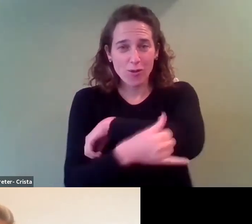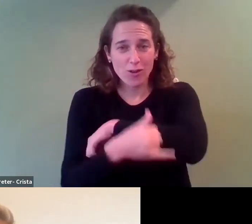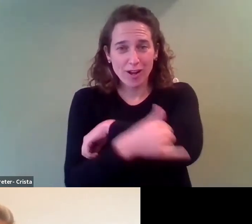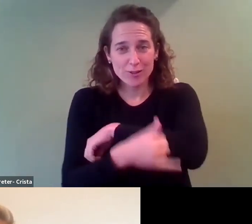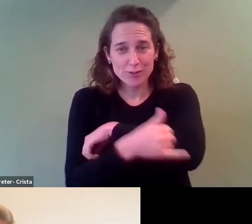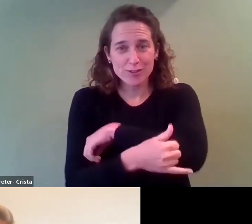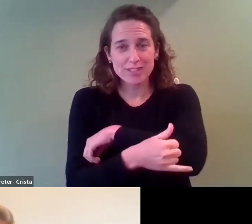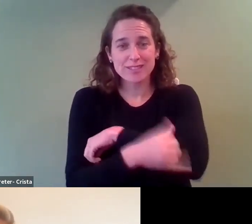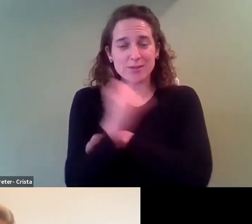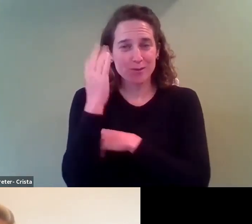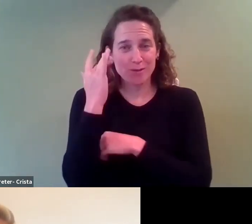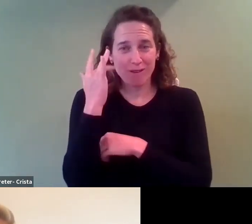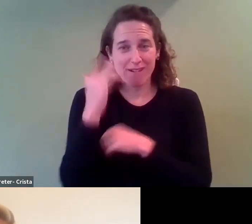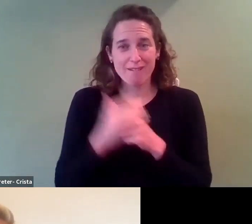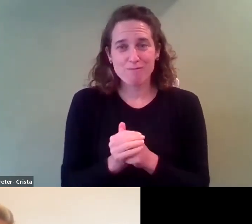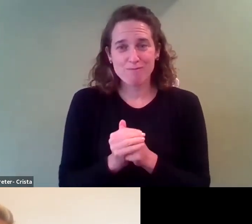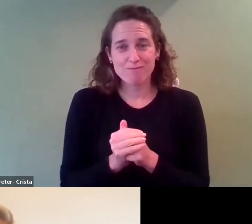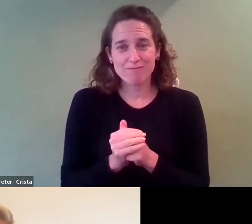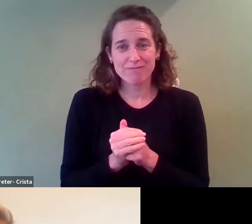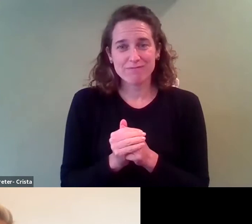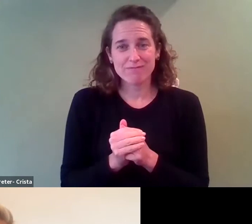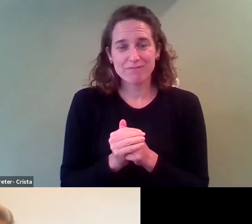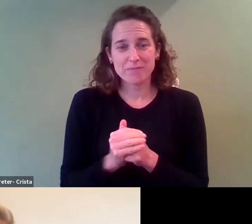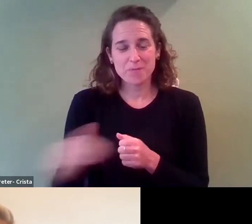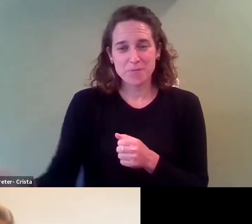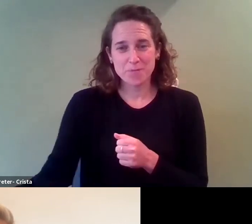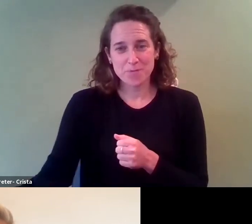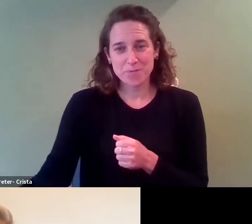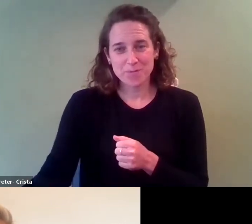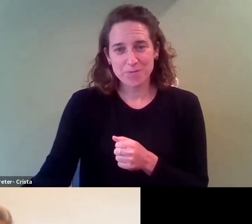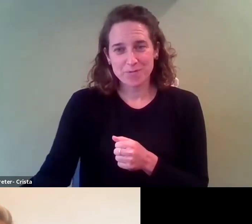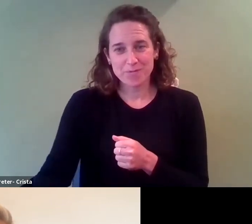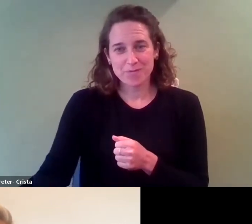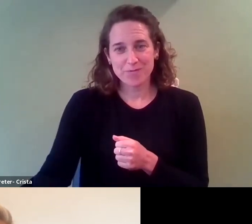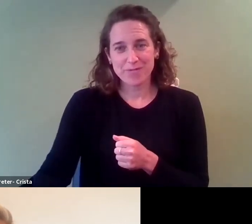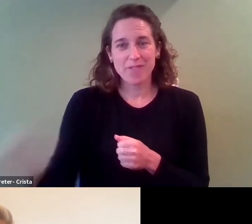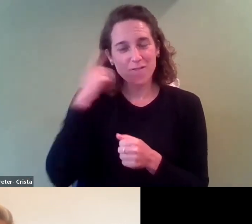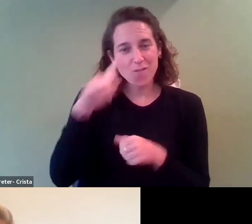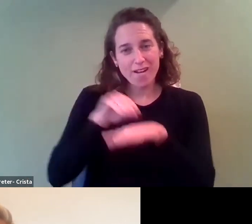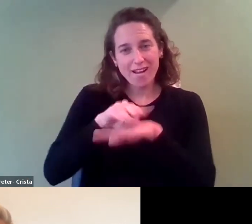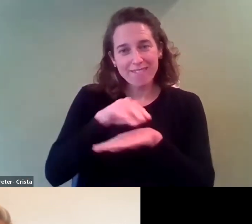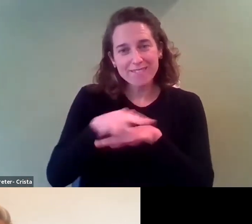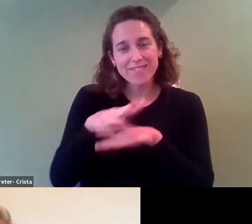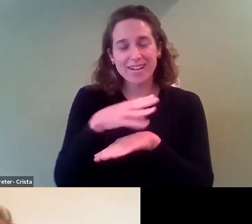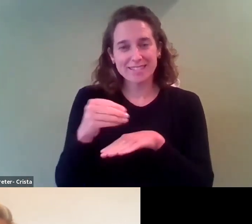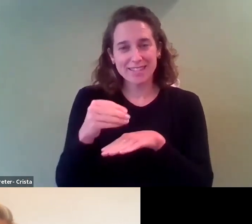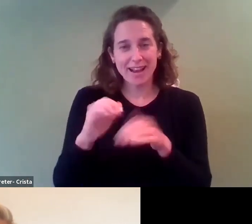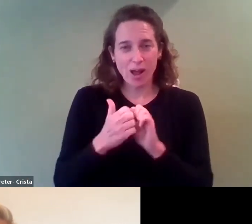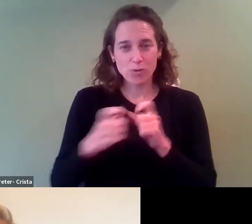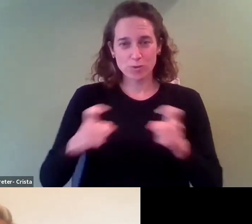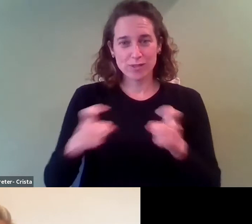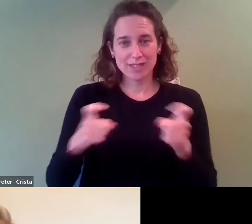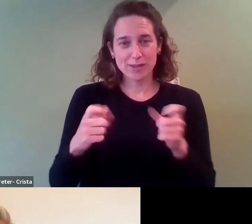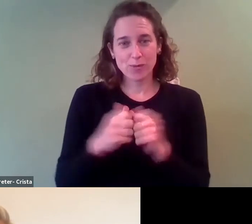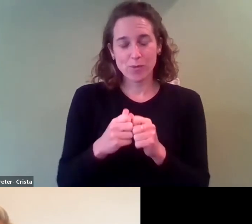to enable you to have some advice and resources, especially now as we deal with